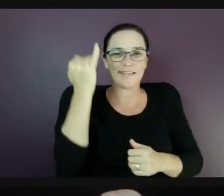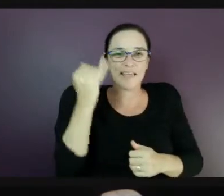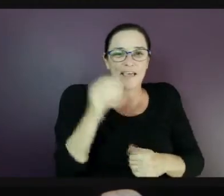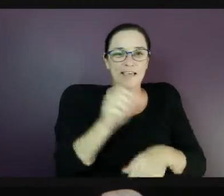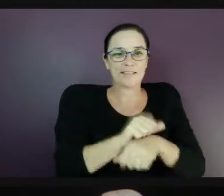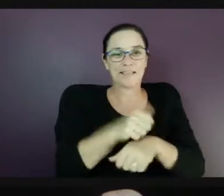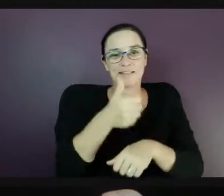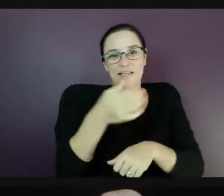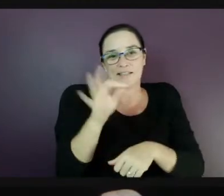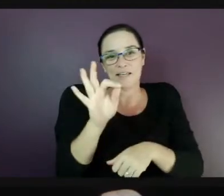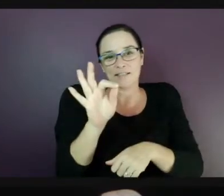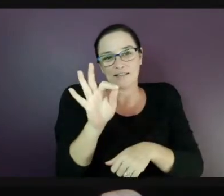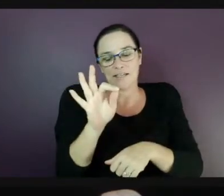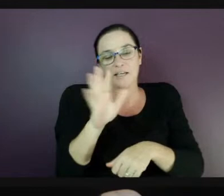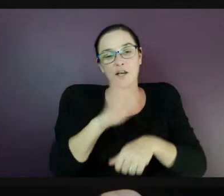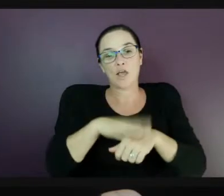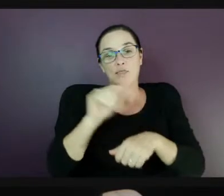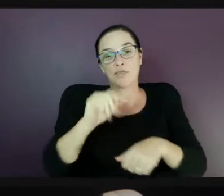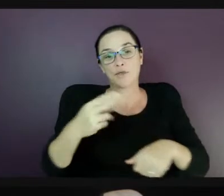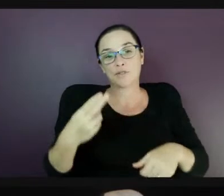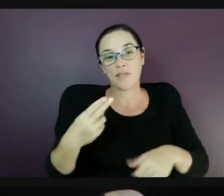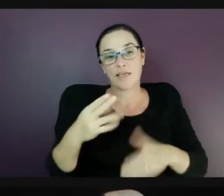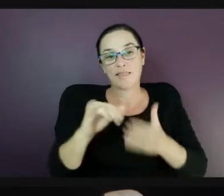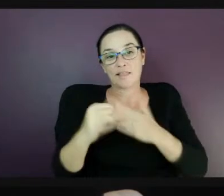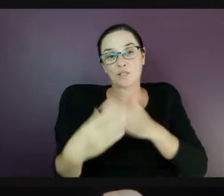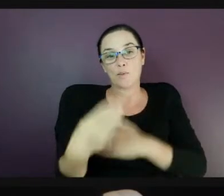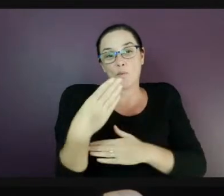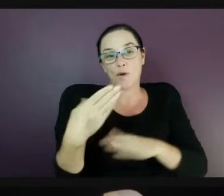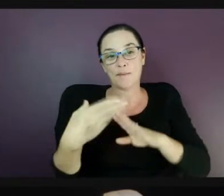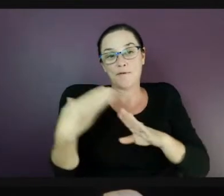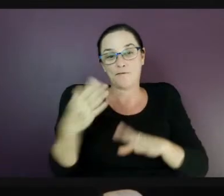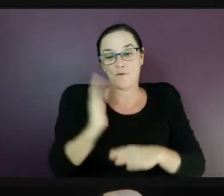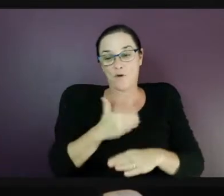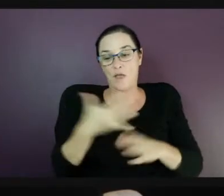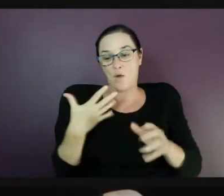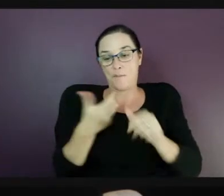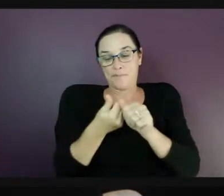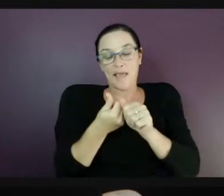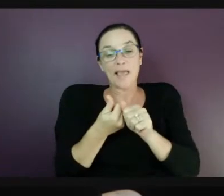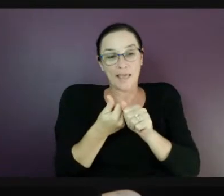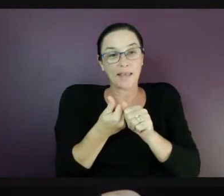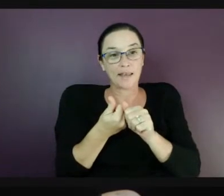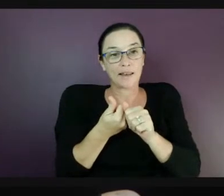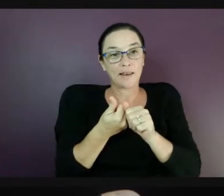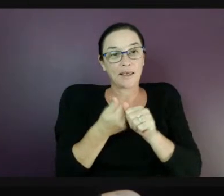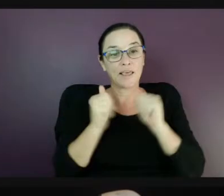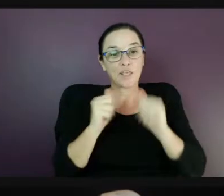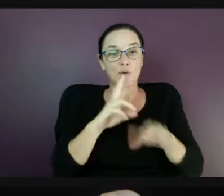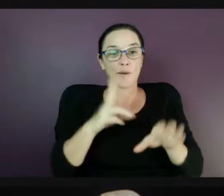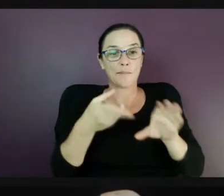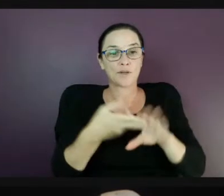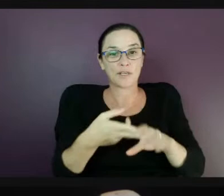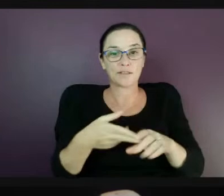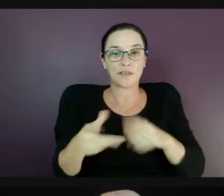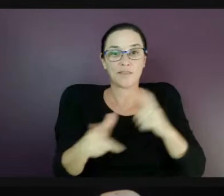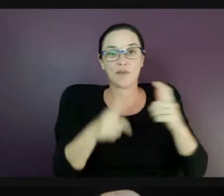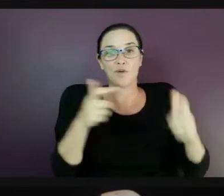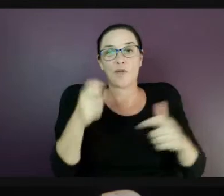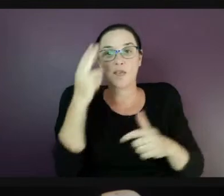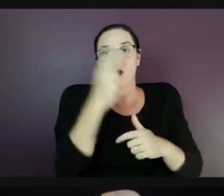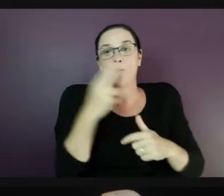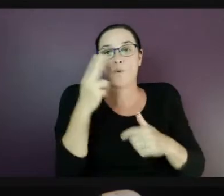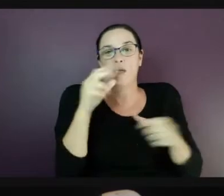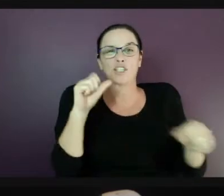on Thursday, the morning before our update next week, you can participate in the Great Hawaii Shakeout here.